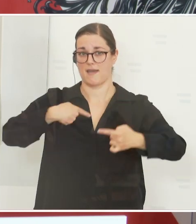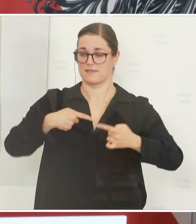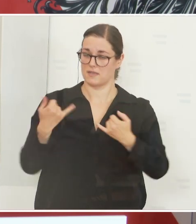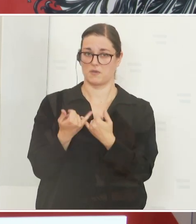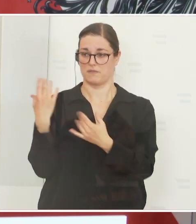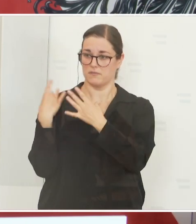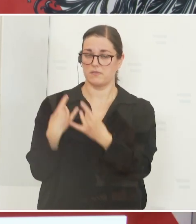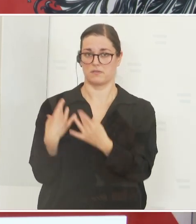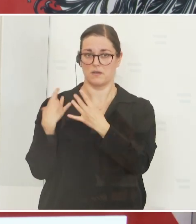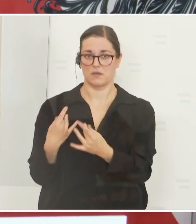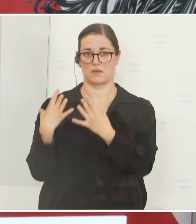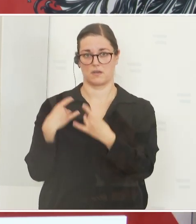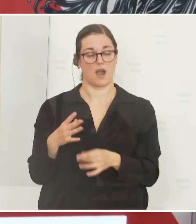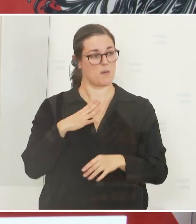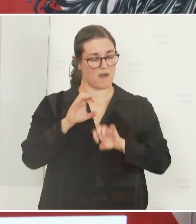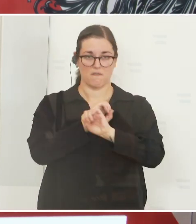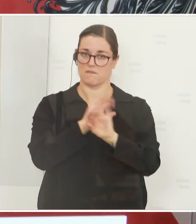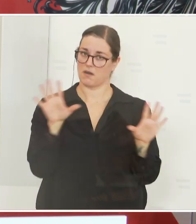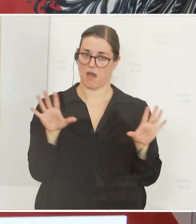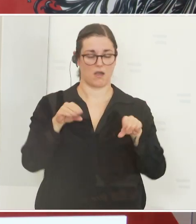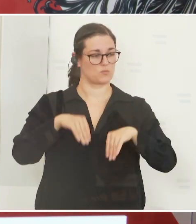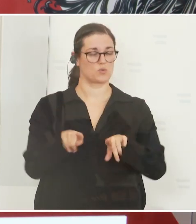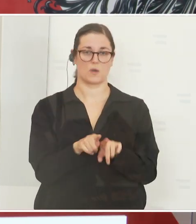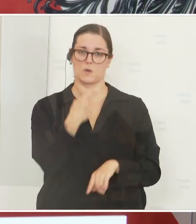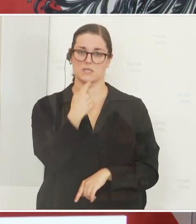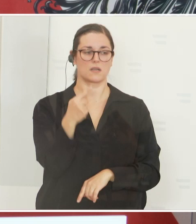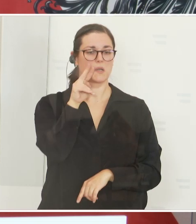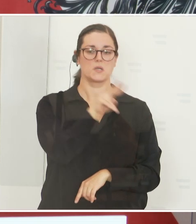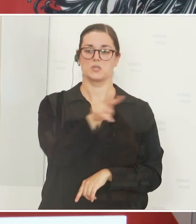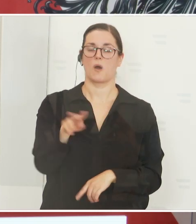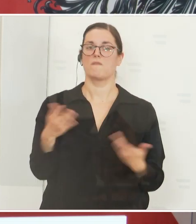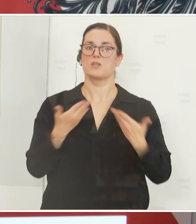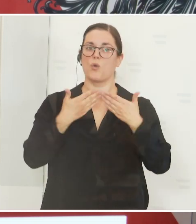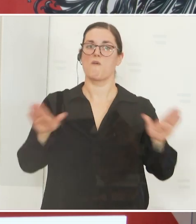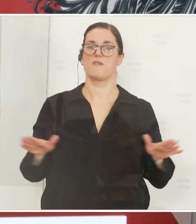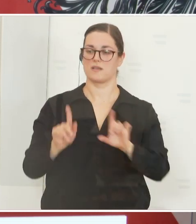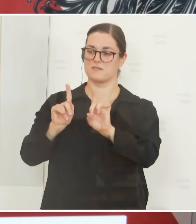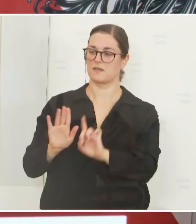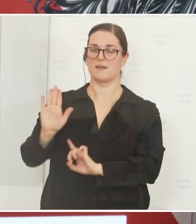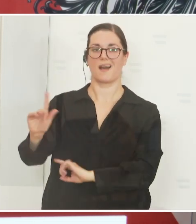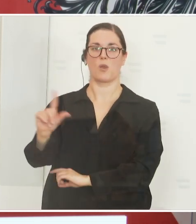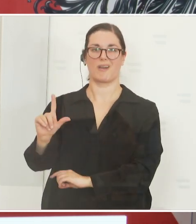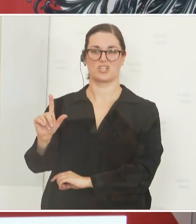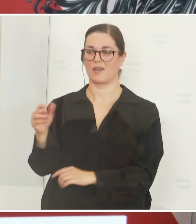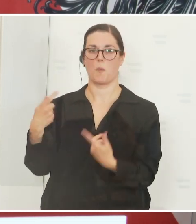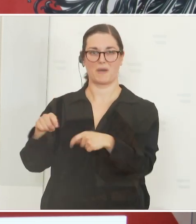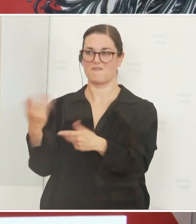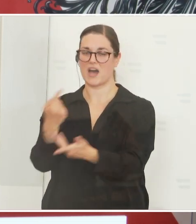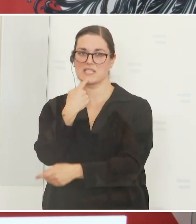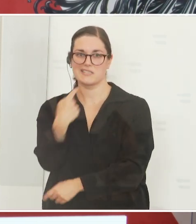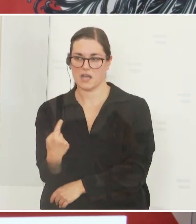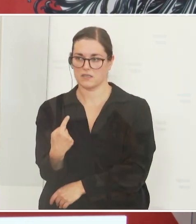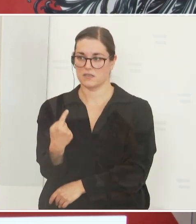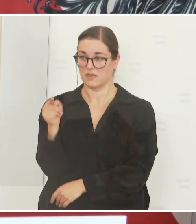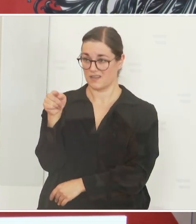side, I have to say very clearly, if I look at the public statements of Lukashenko, then I doubt whether direct